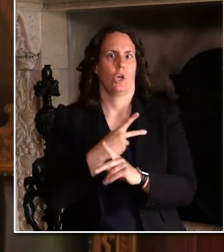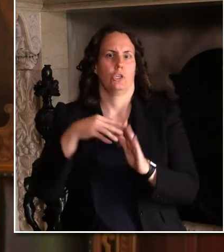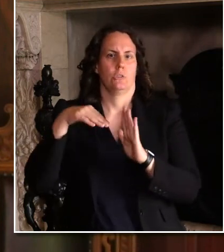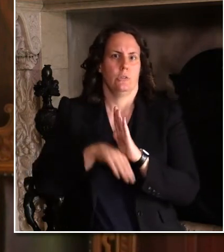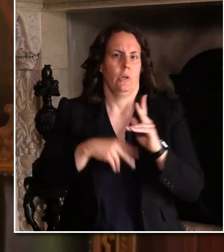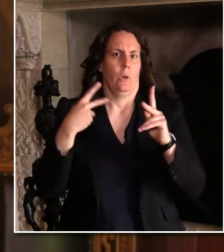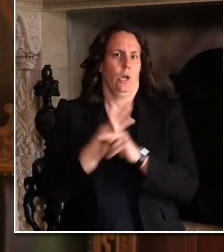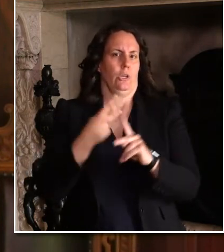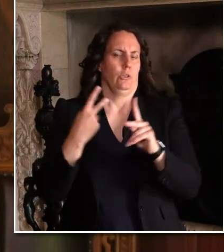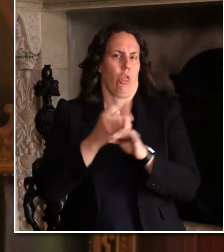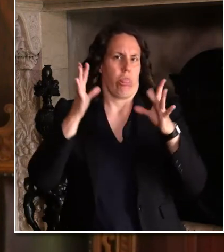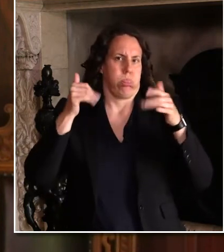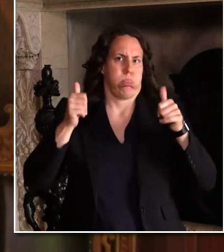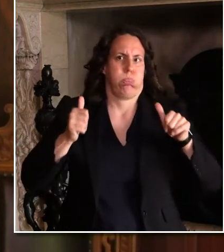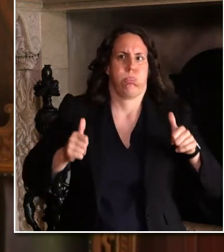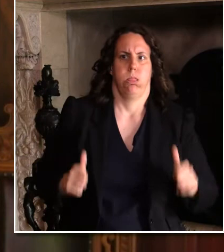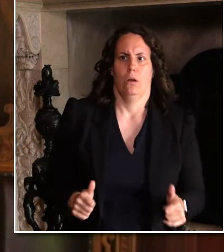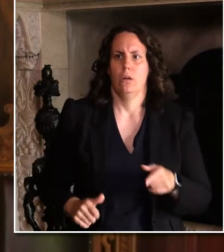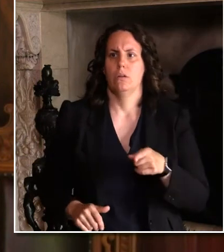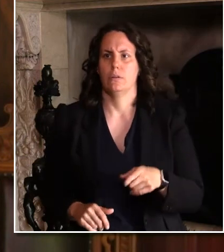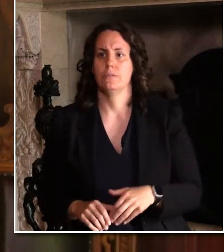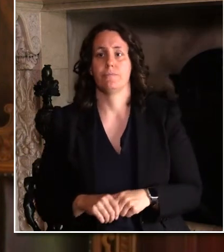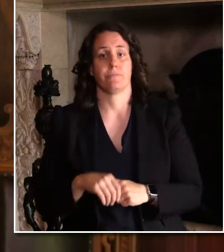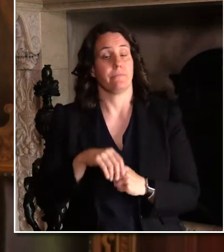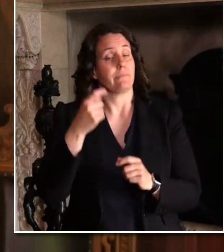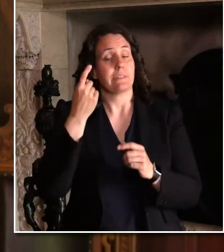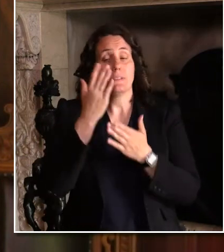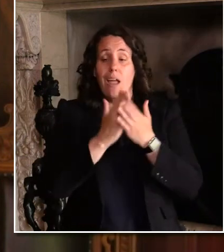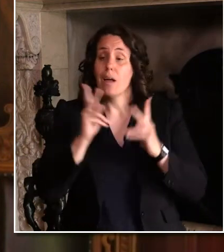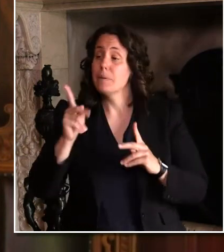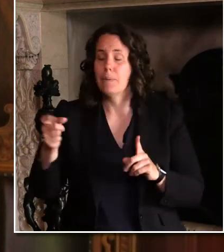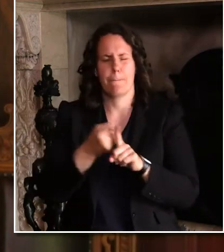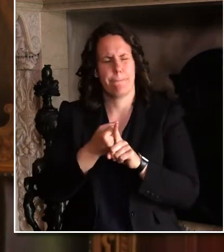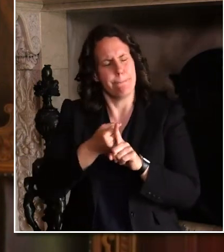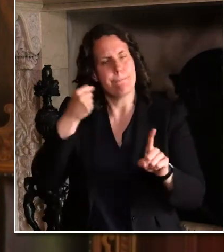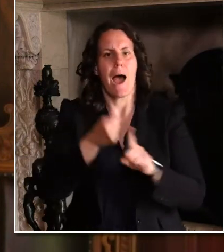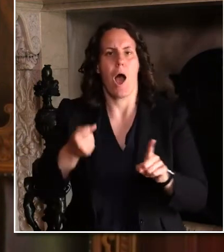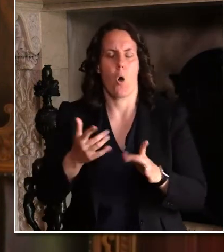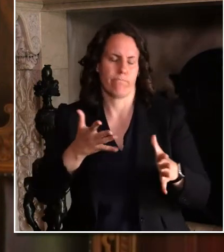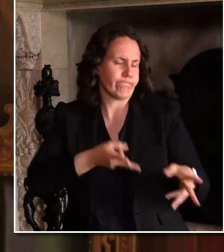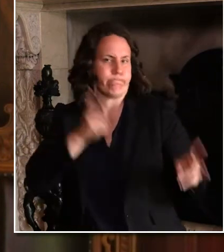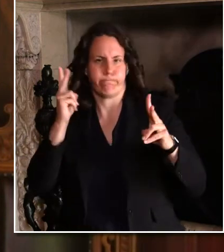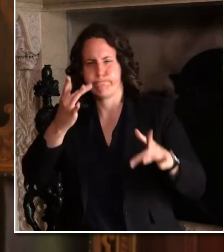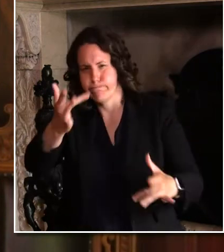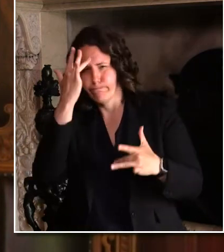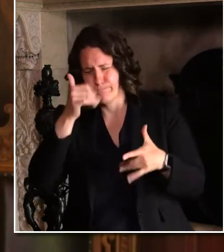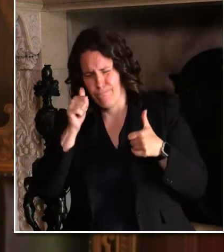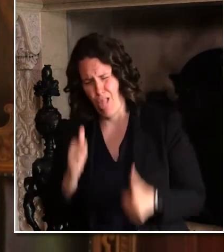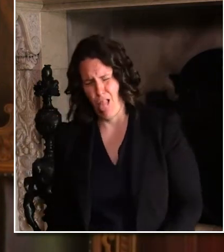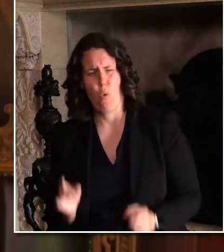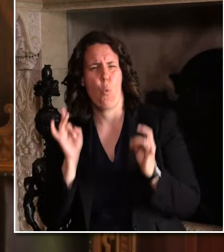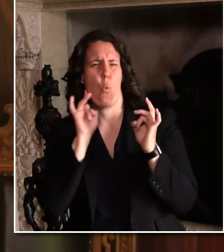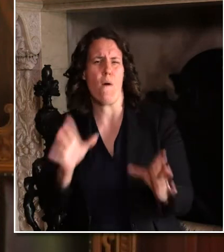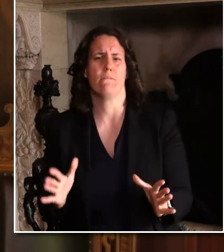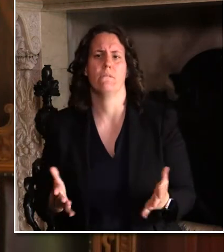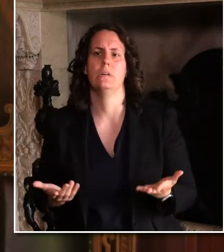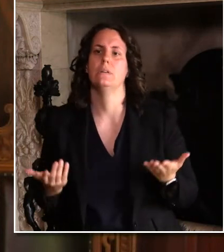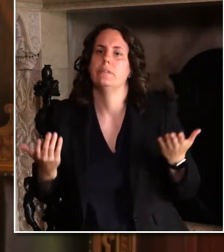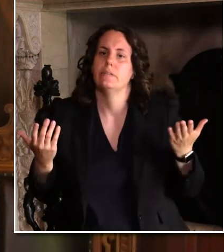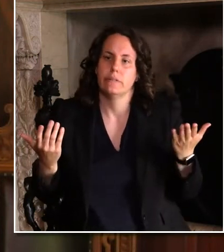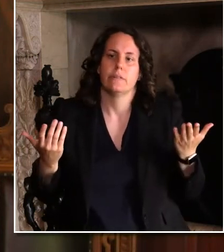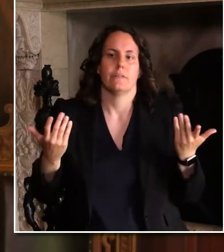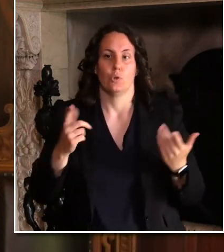days of diagnosis. So, but aside from that clarification, I think the answer I agree with is it's too early to know. It's